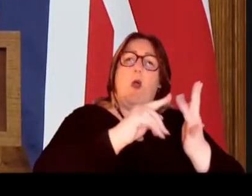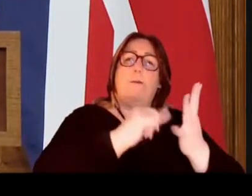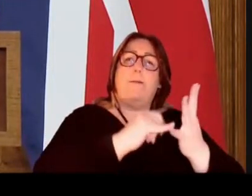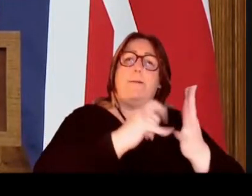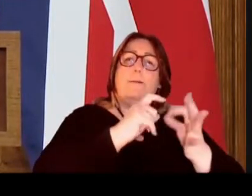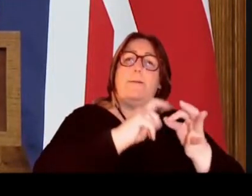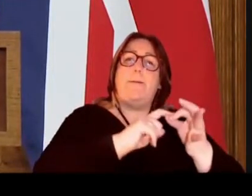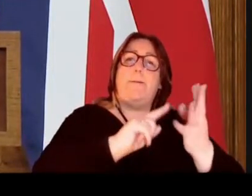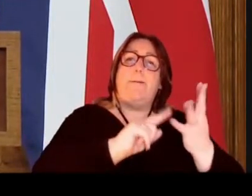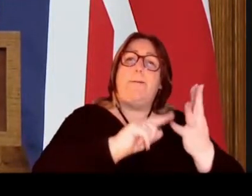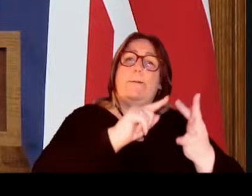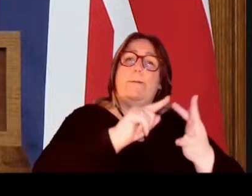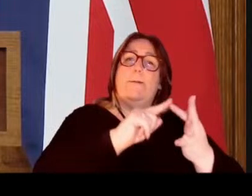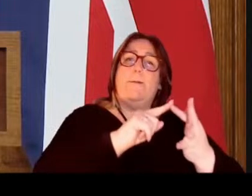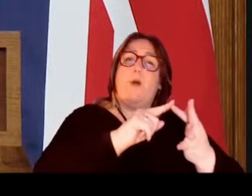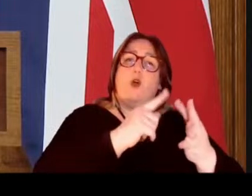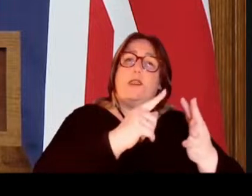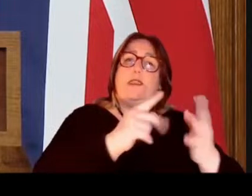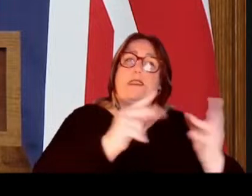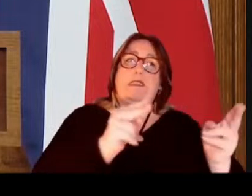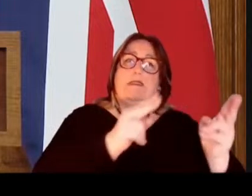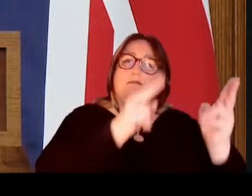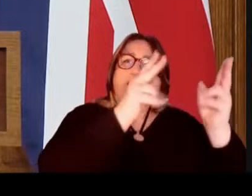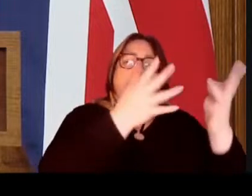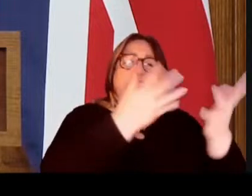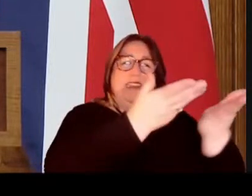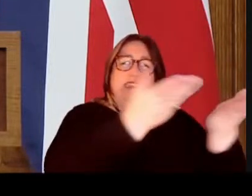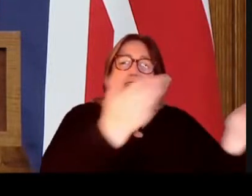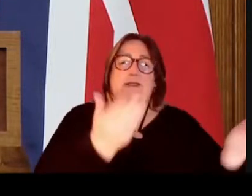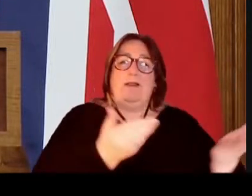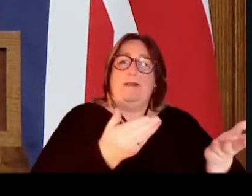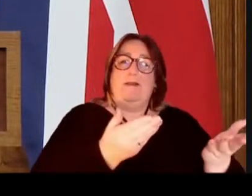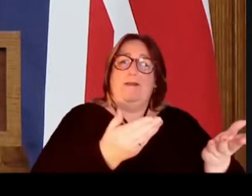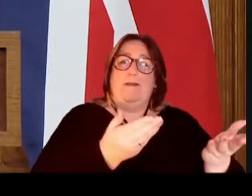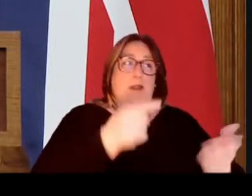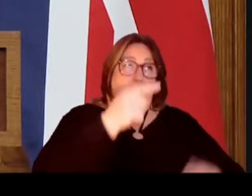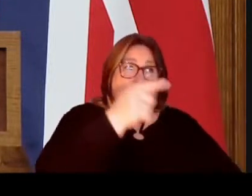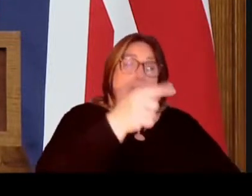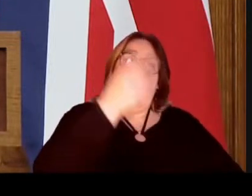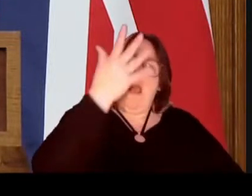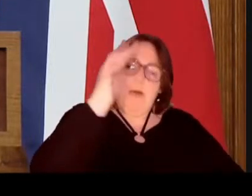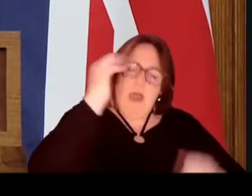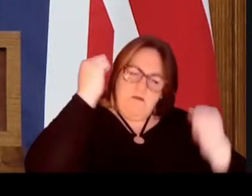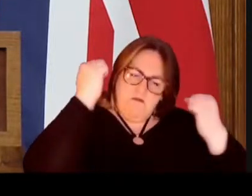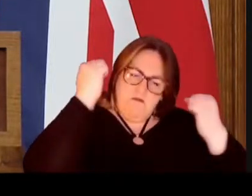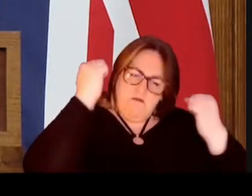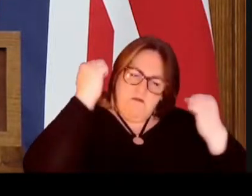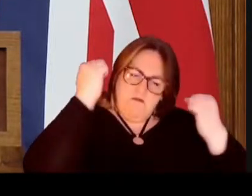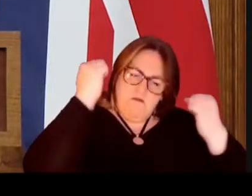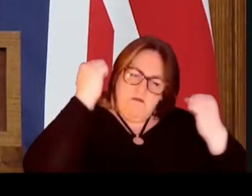Even despite all of that, they chose to come together.